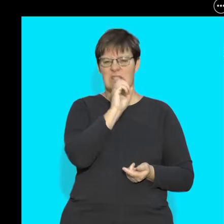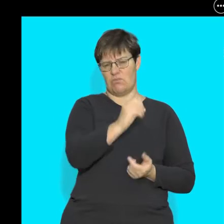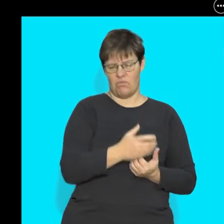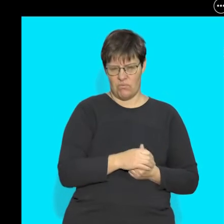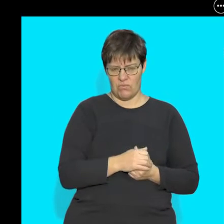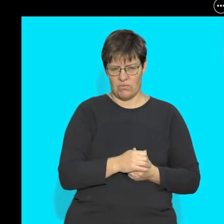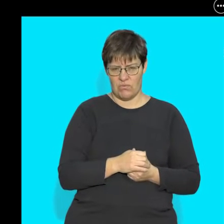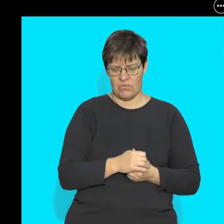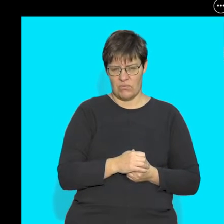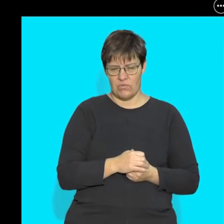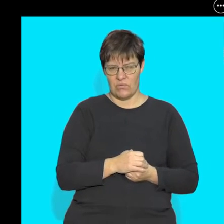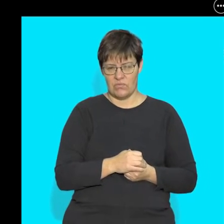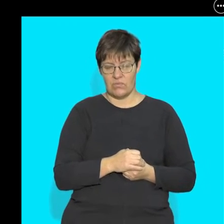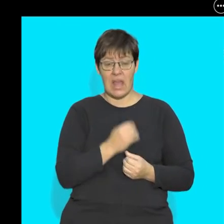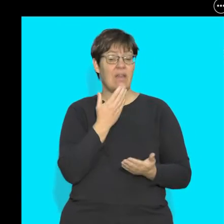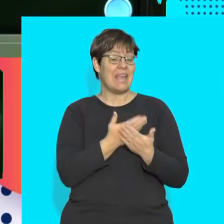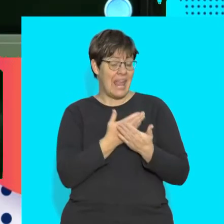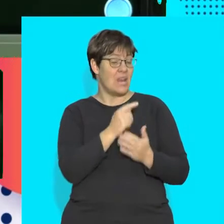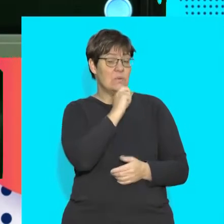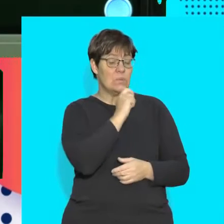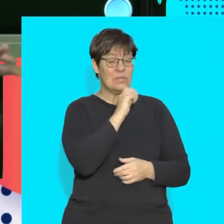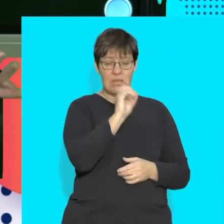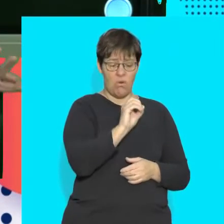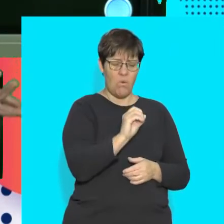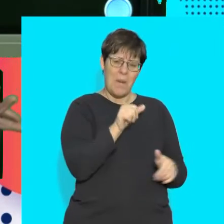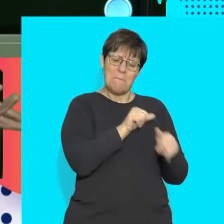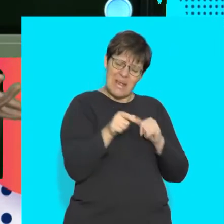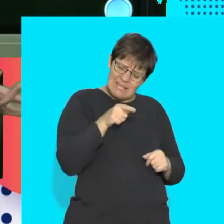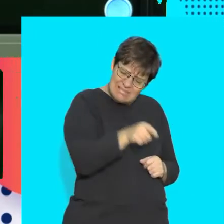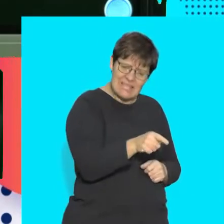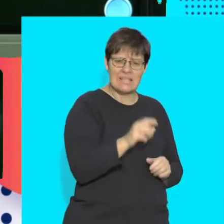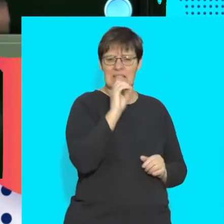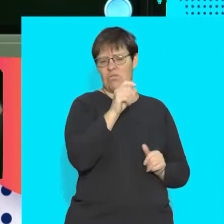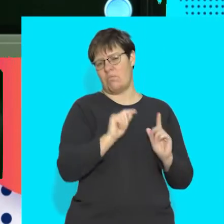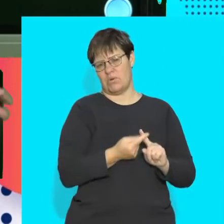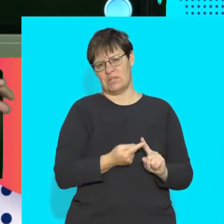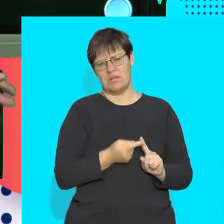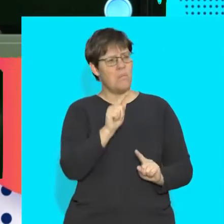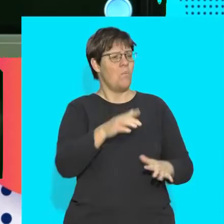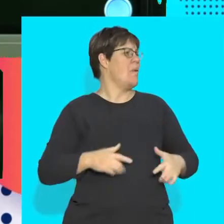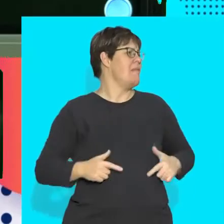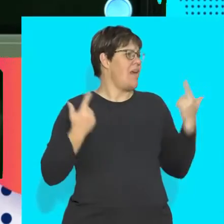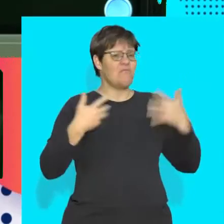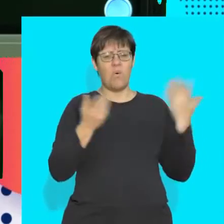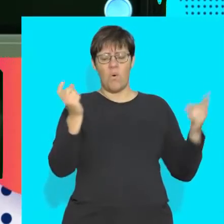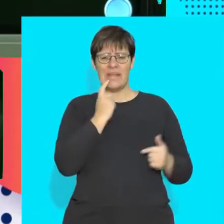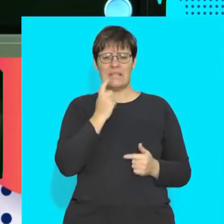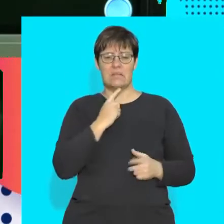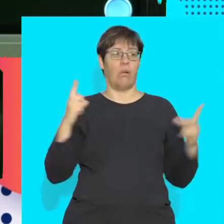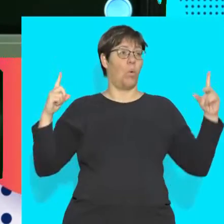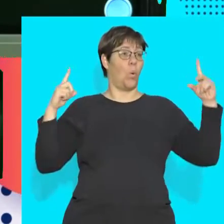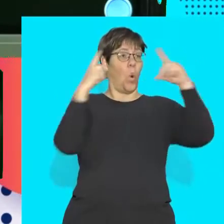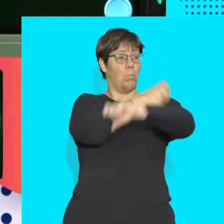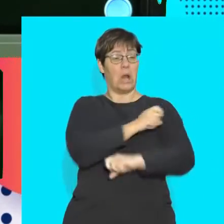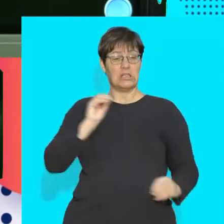fact, if you can use a 0 point, use a 0 point. Make your life easier. Don't try and complicate